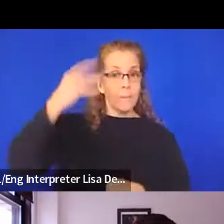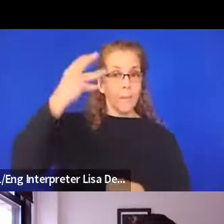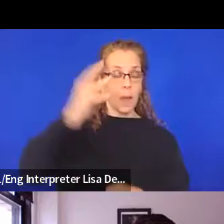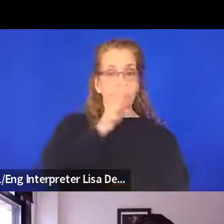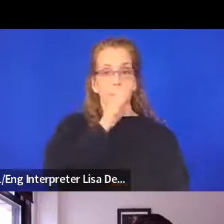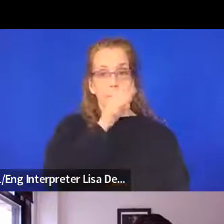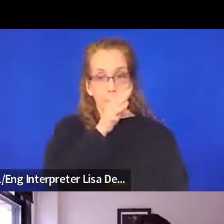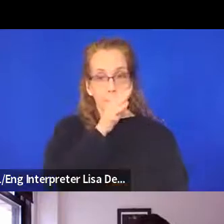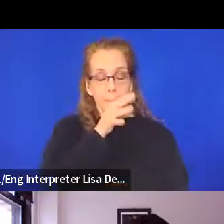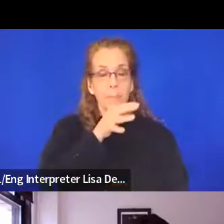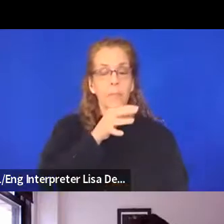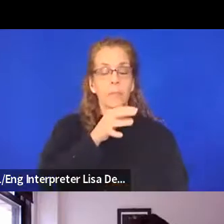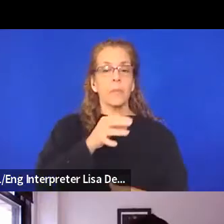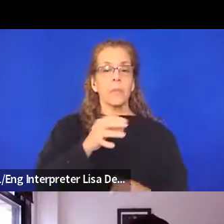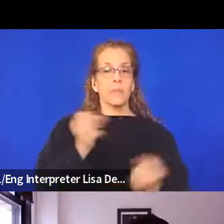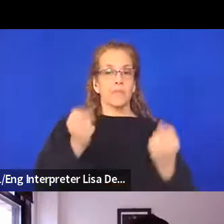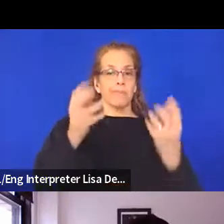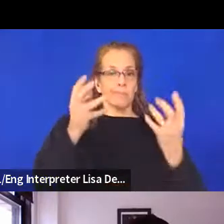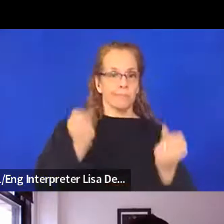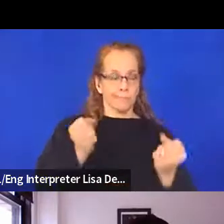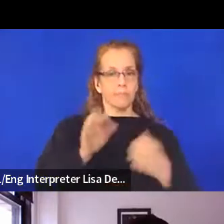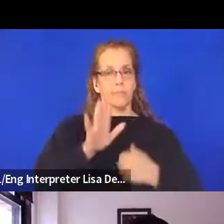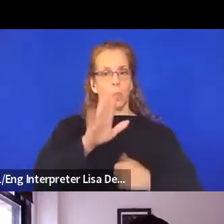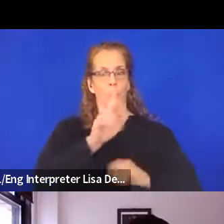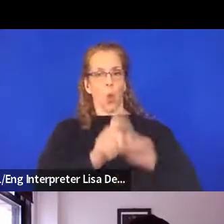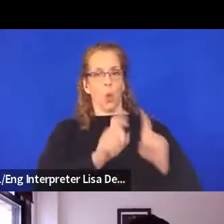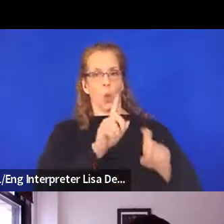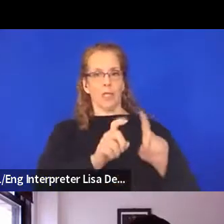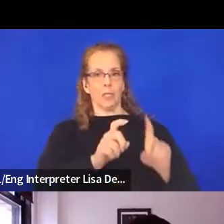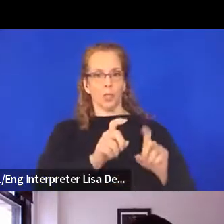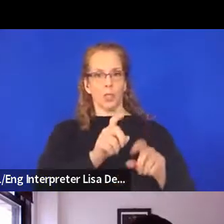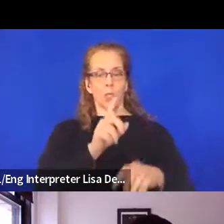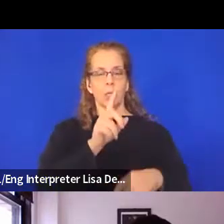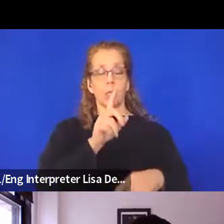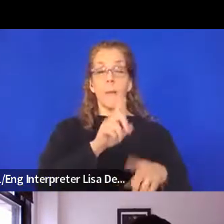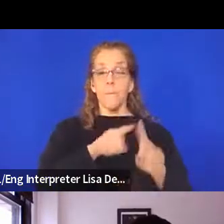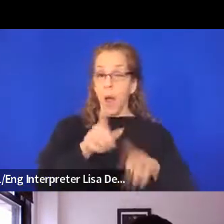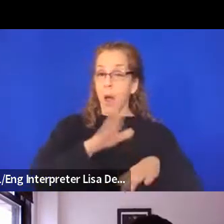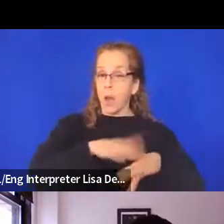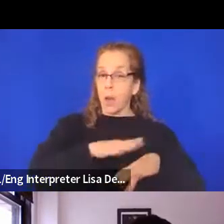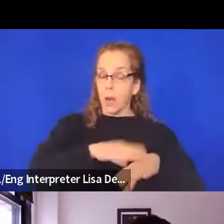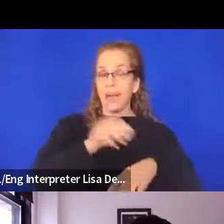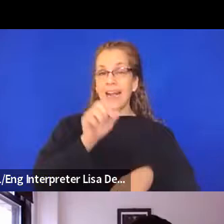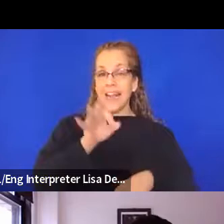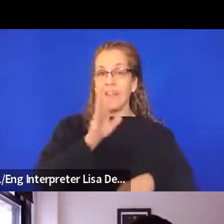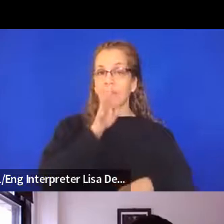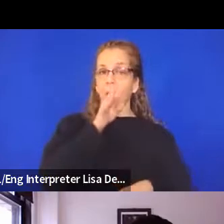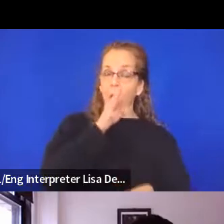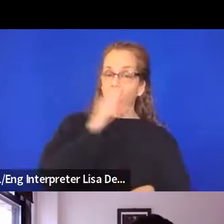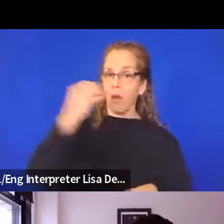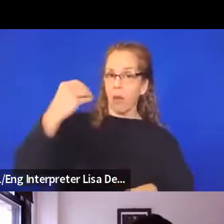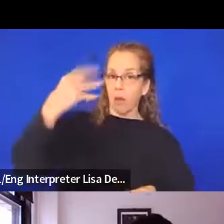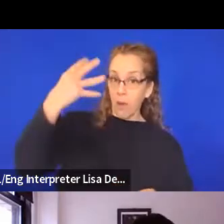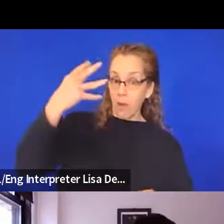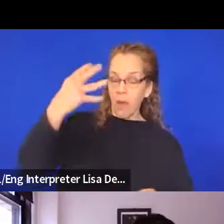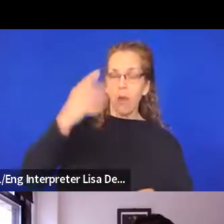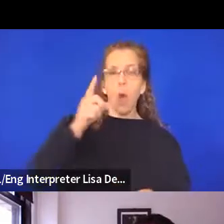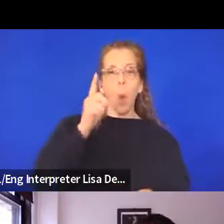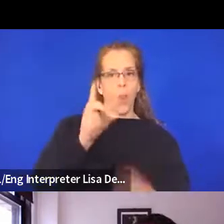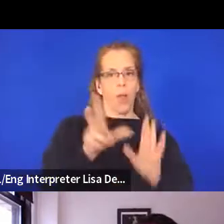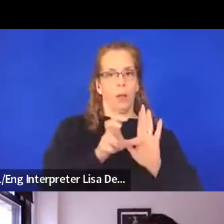on video and ask them that way. Just know that if you do come on video, you